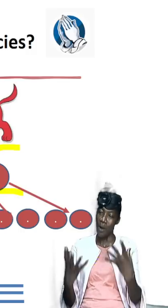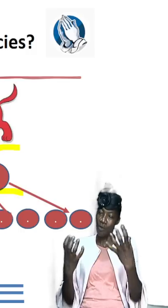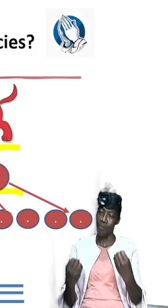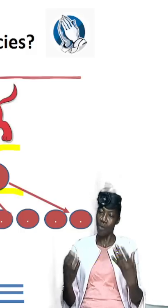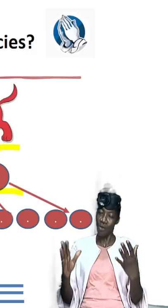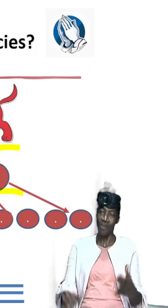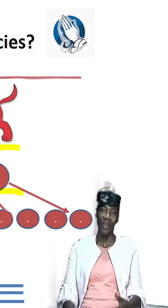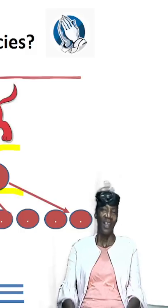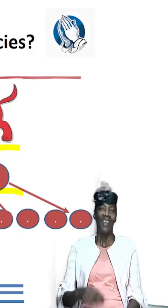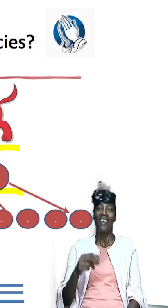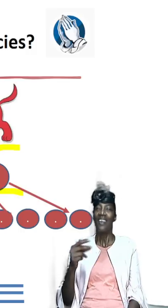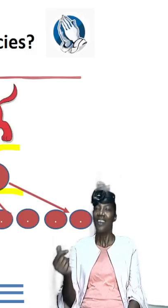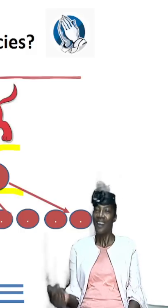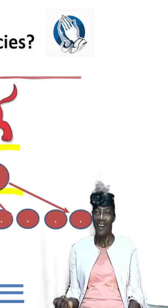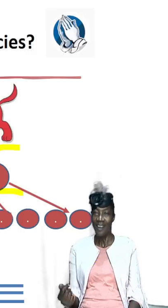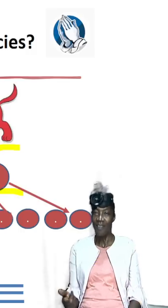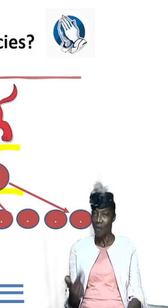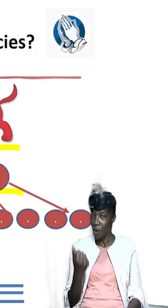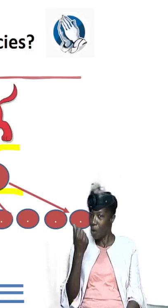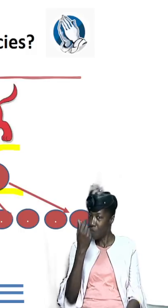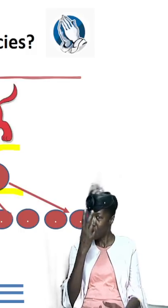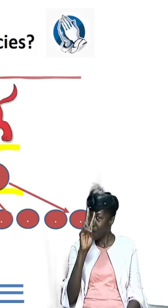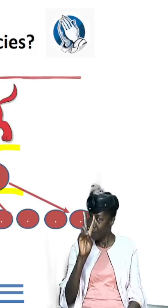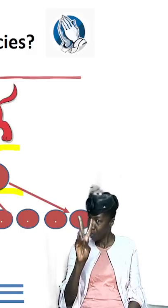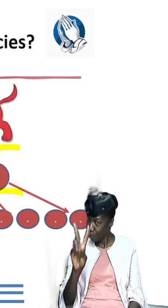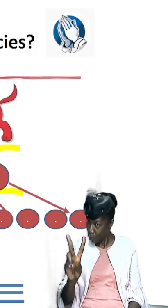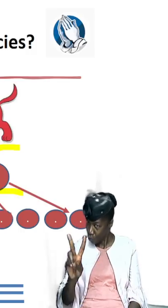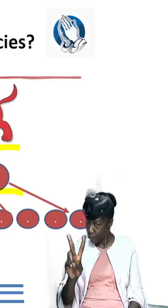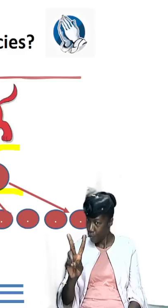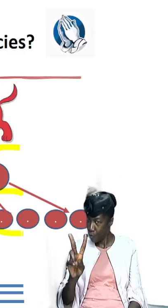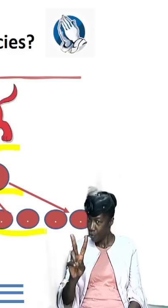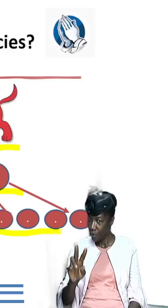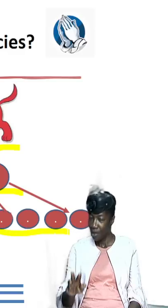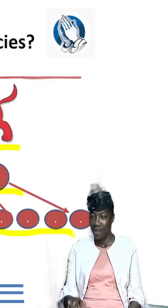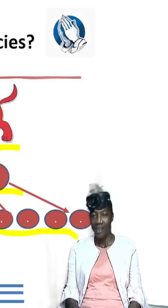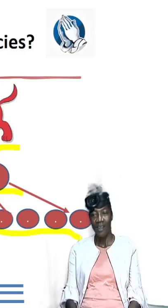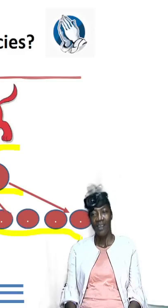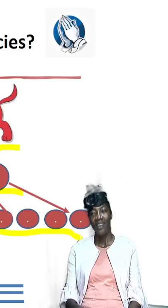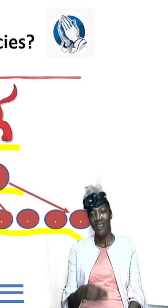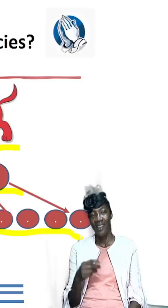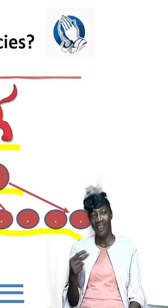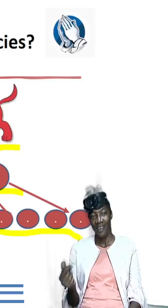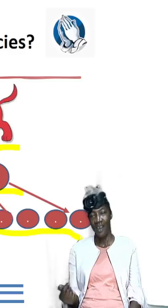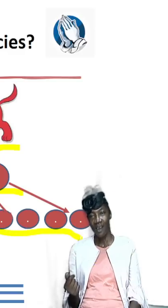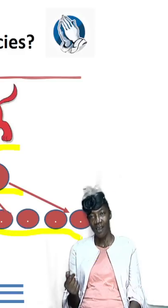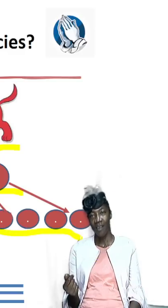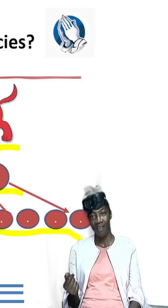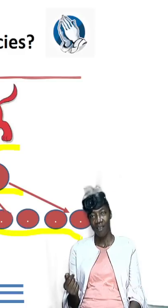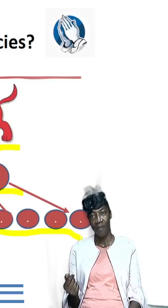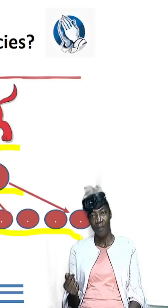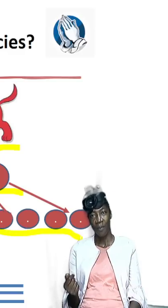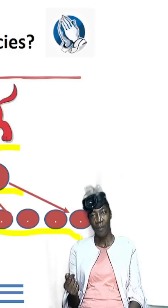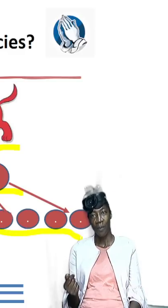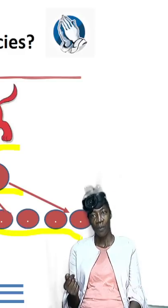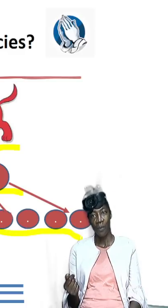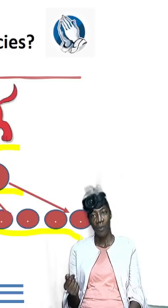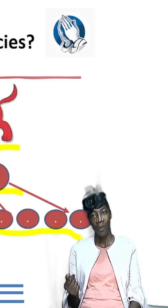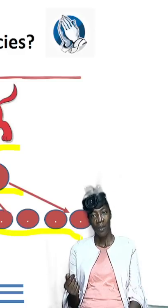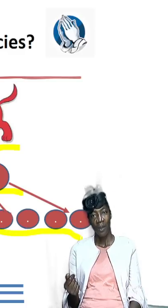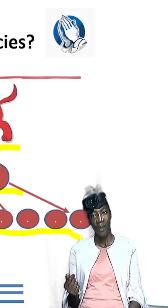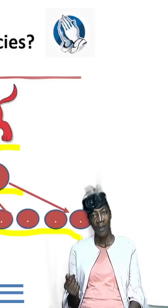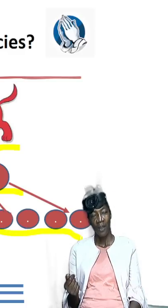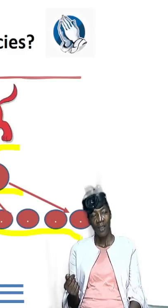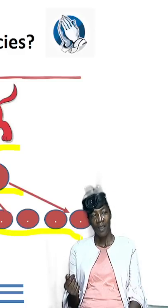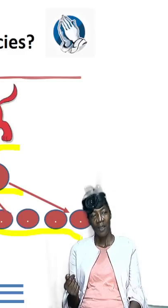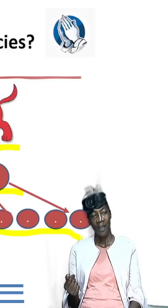dog. They came from these two at the top. And it's kind of animated, don't worry about it. But you